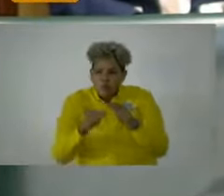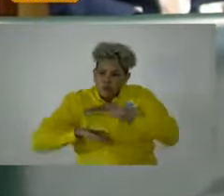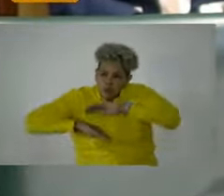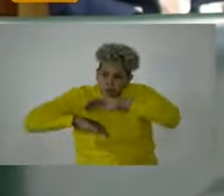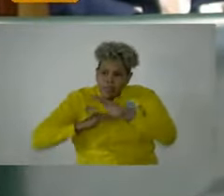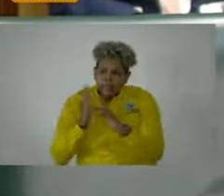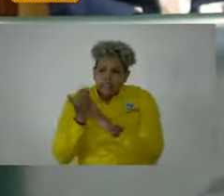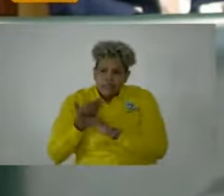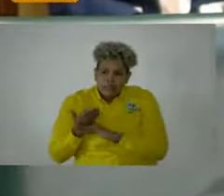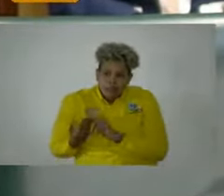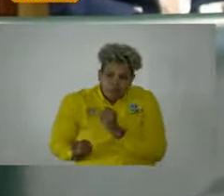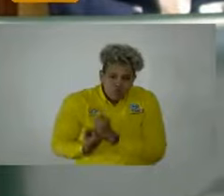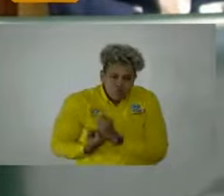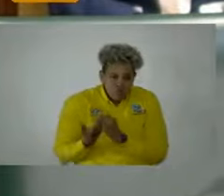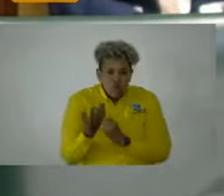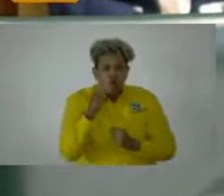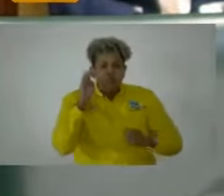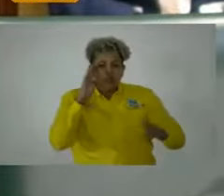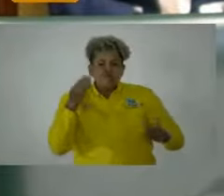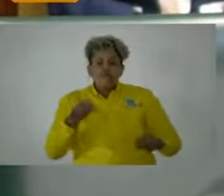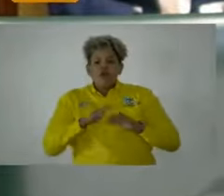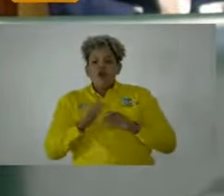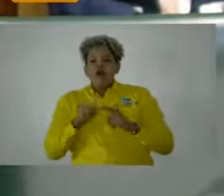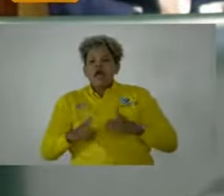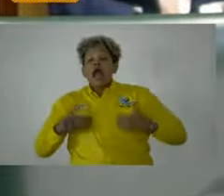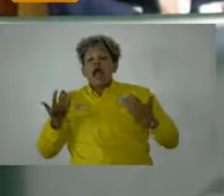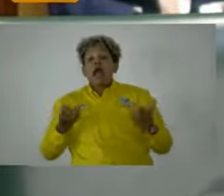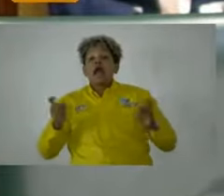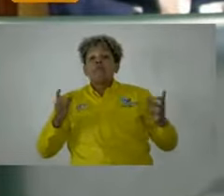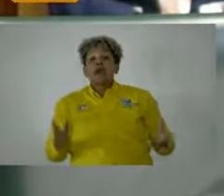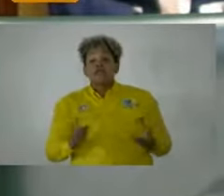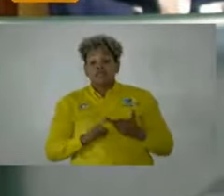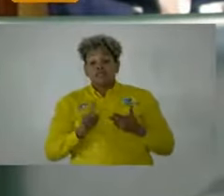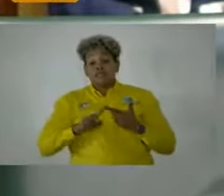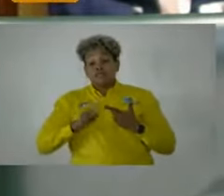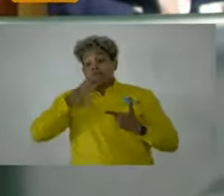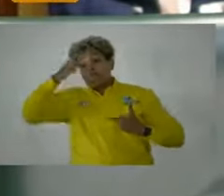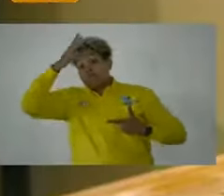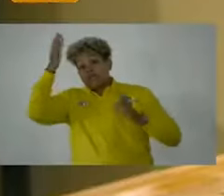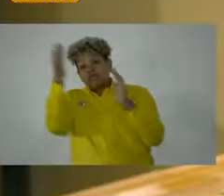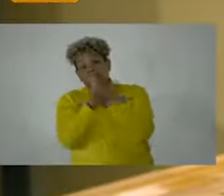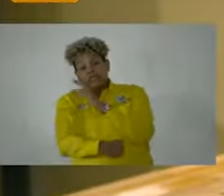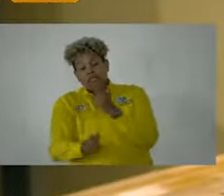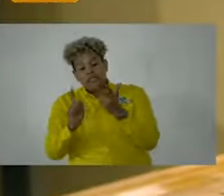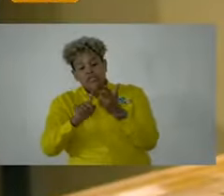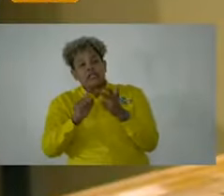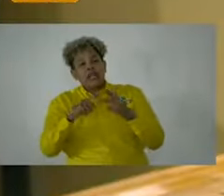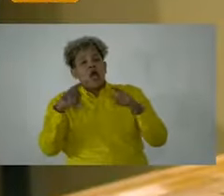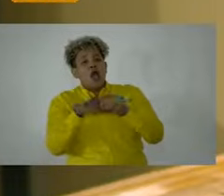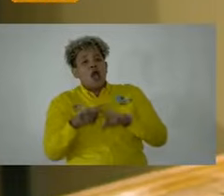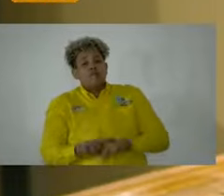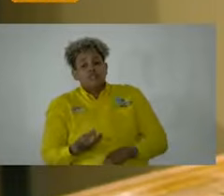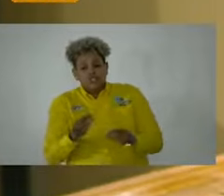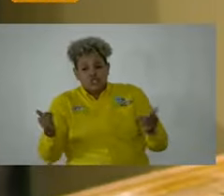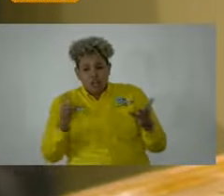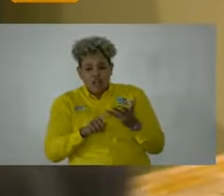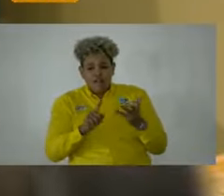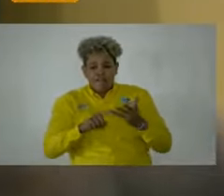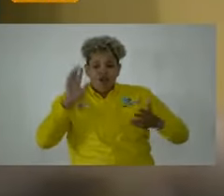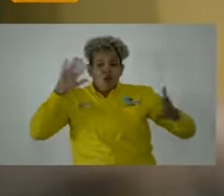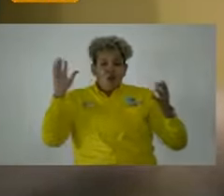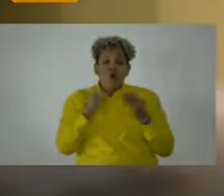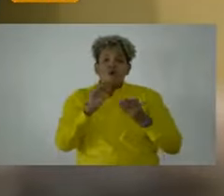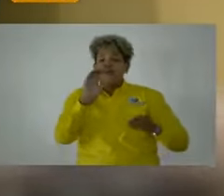community-based interventions that focus on anger management, parenting skills, conflict resolution, and